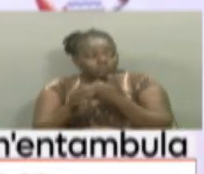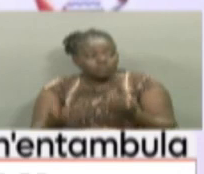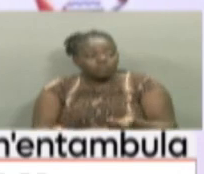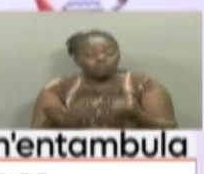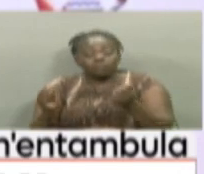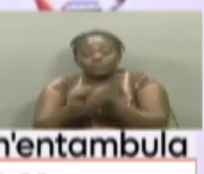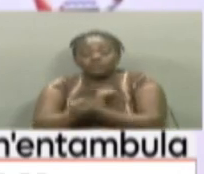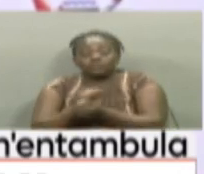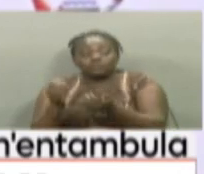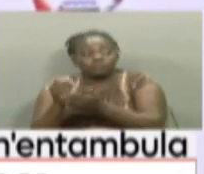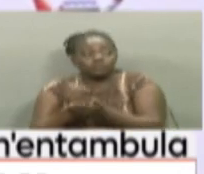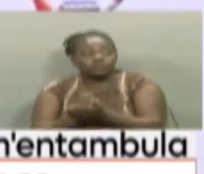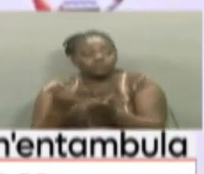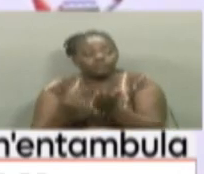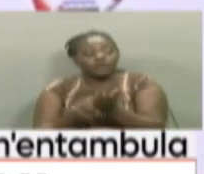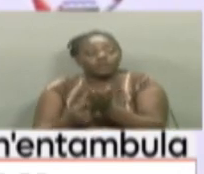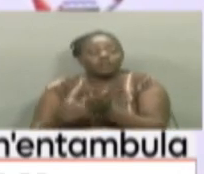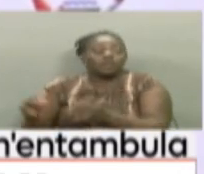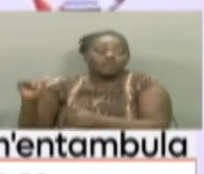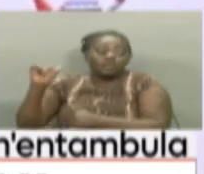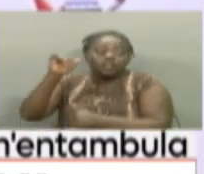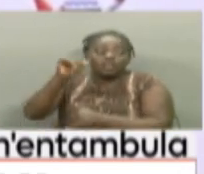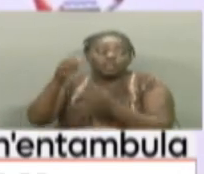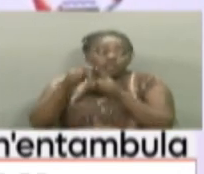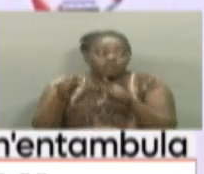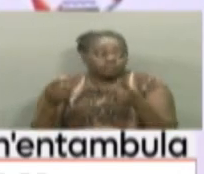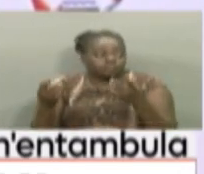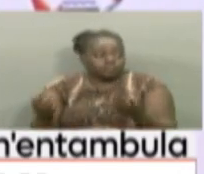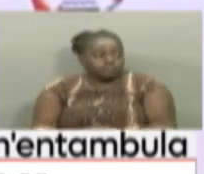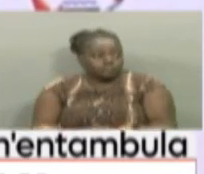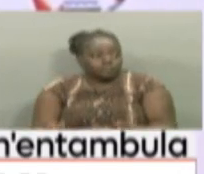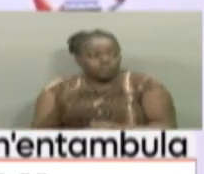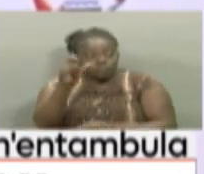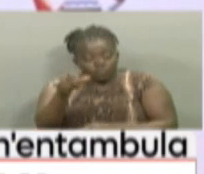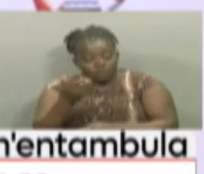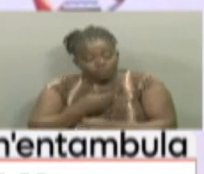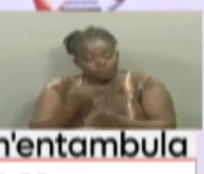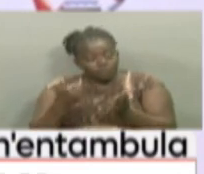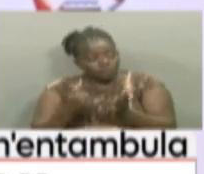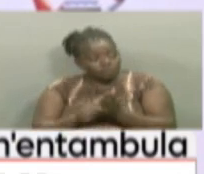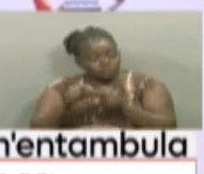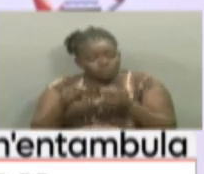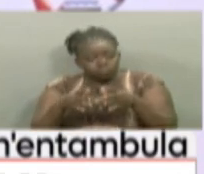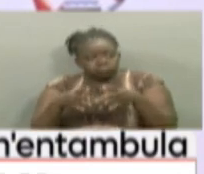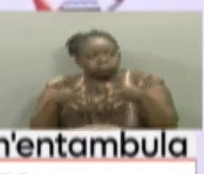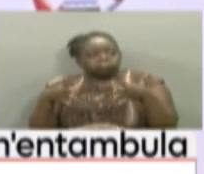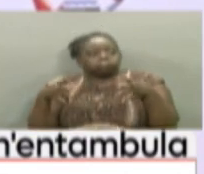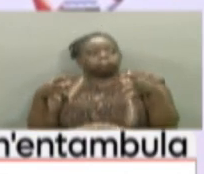kuggwaawo ku lwa Uganda Airlines. Naye newankubadde oba omuntu alina kizibu tuleme kukikuliriza